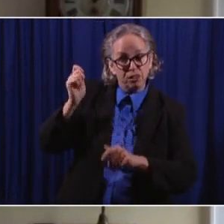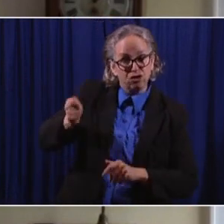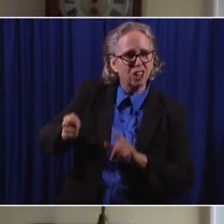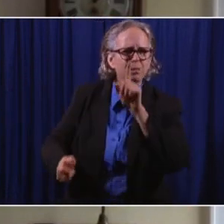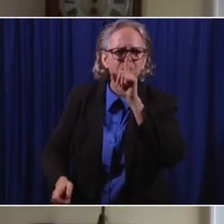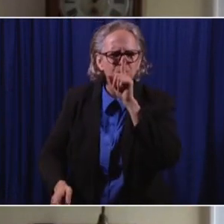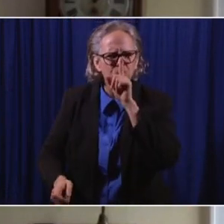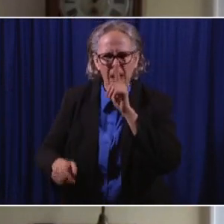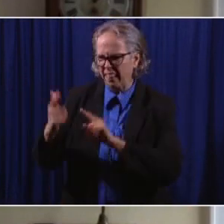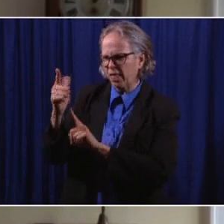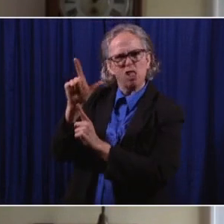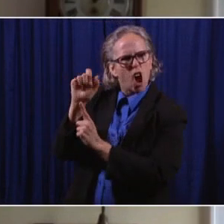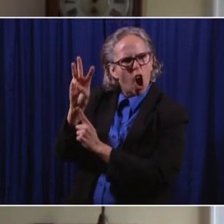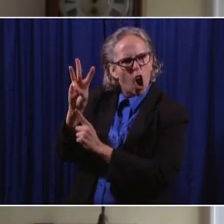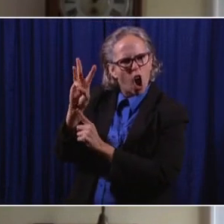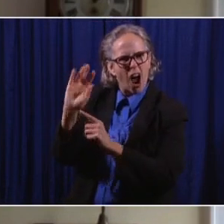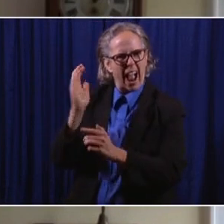what I'm proposing to do.